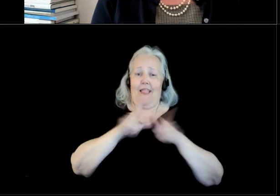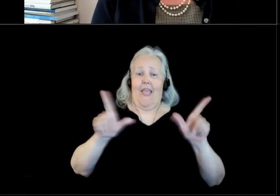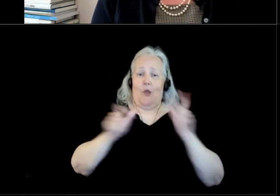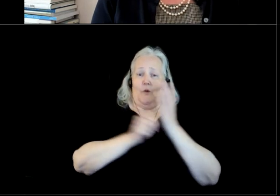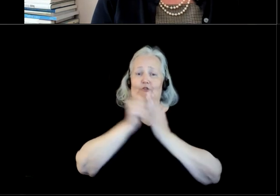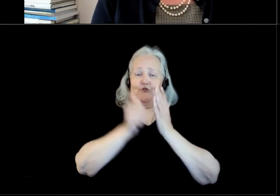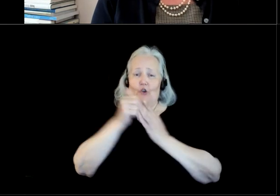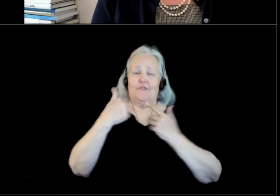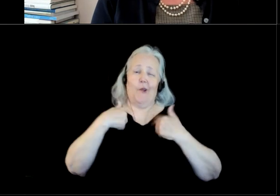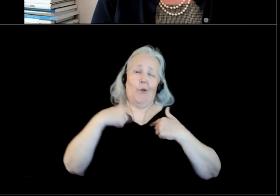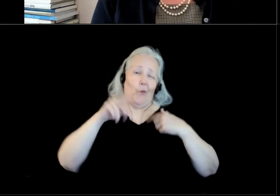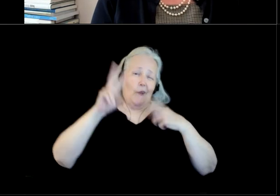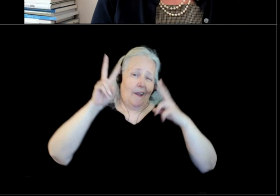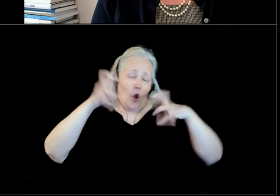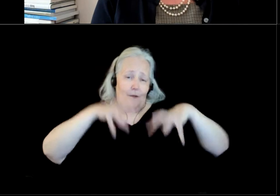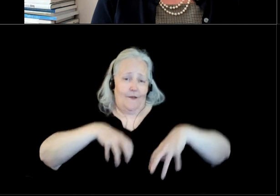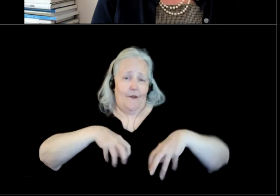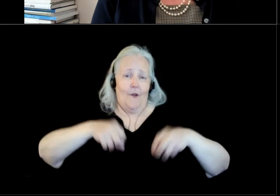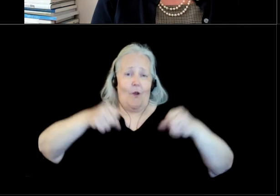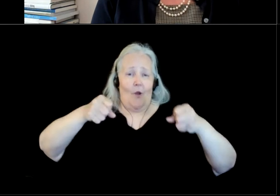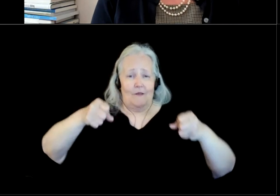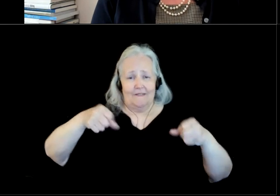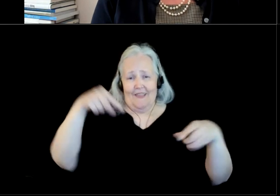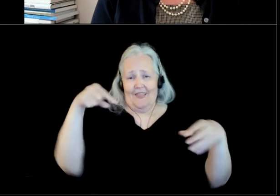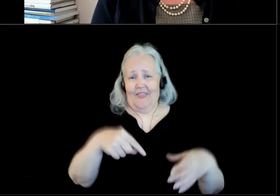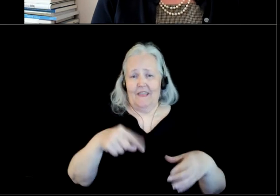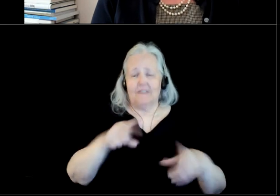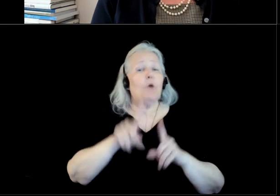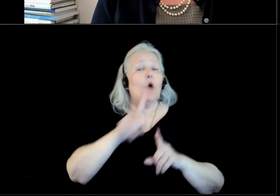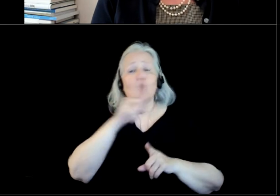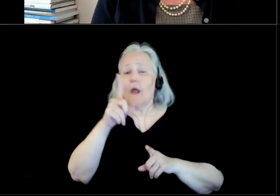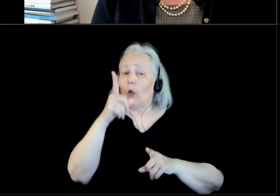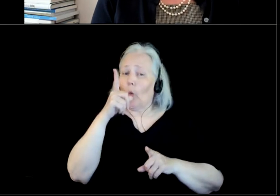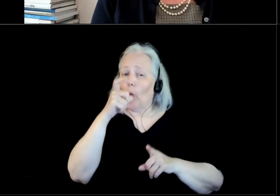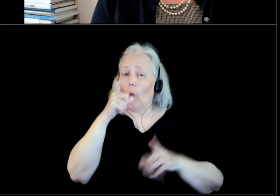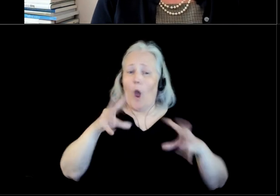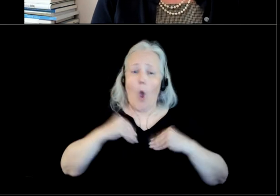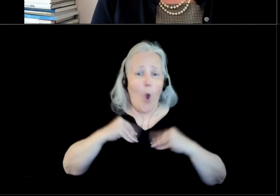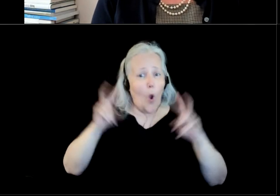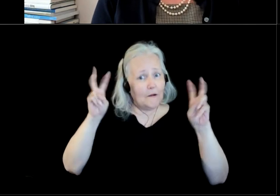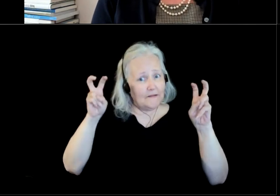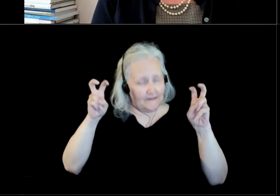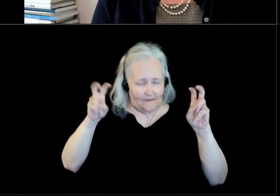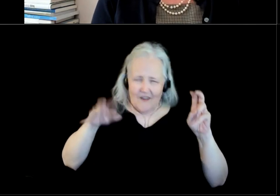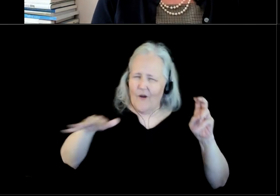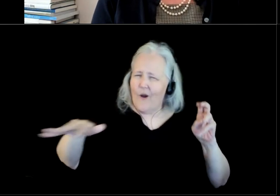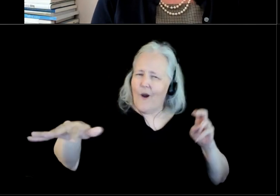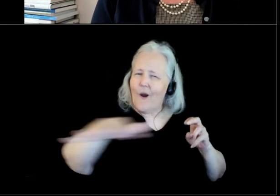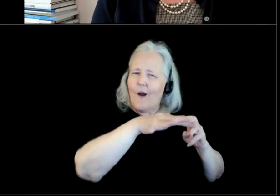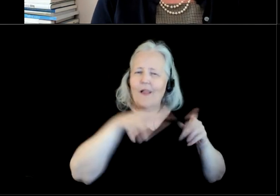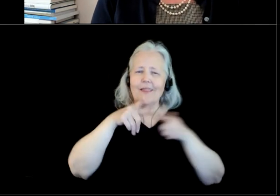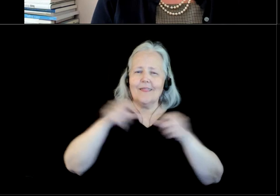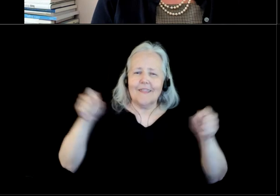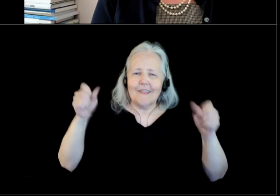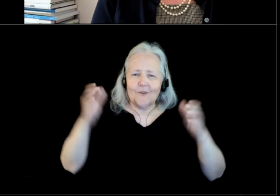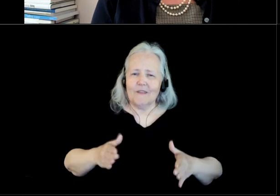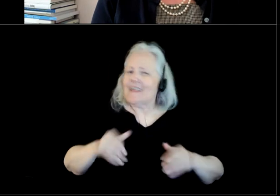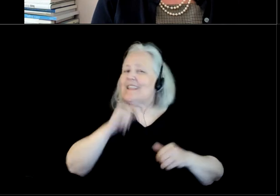it's community property. It belongs to the community of linguists, which goes beyond the LSA.